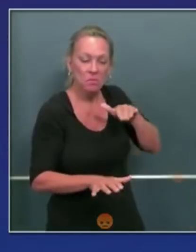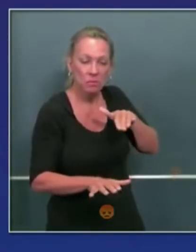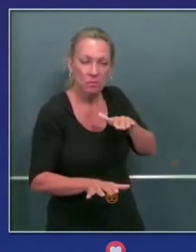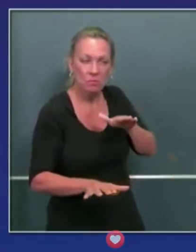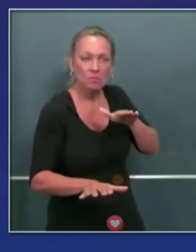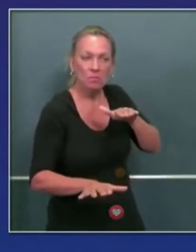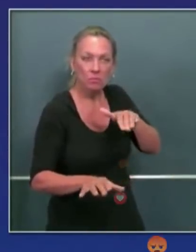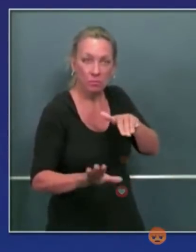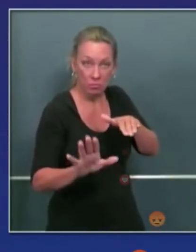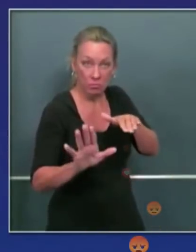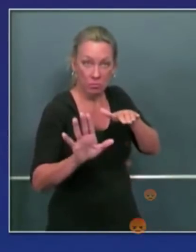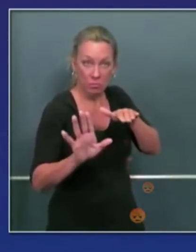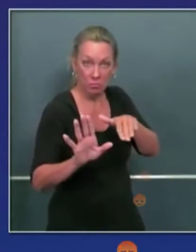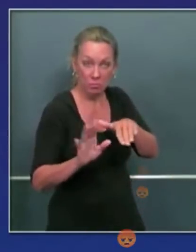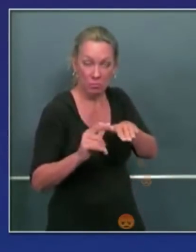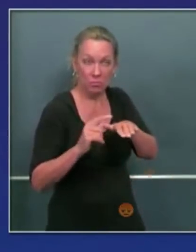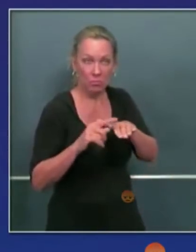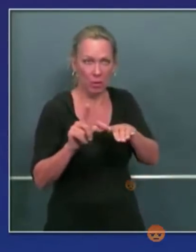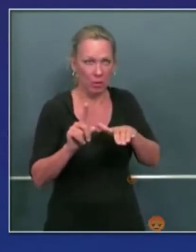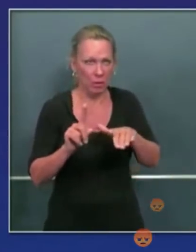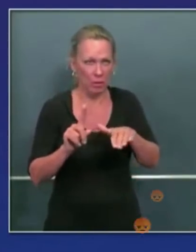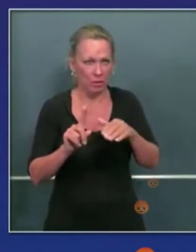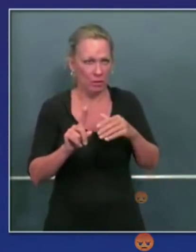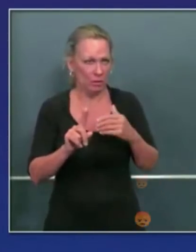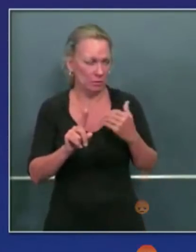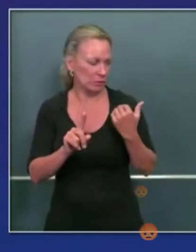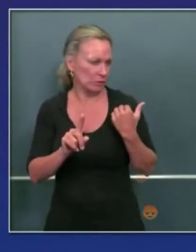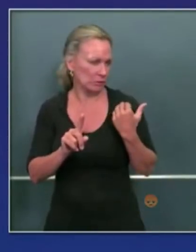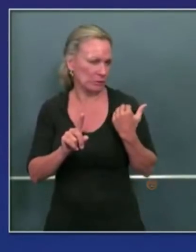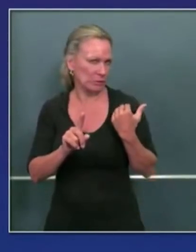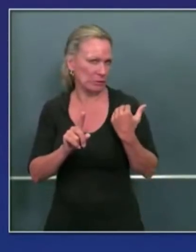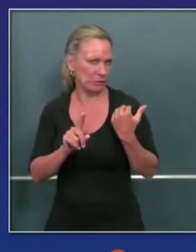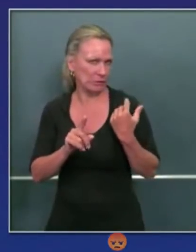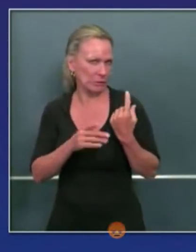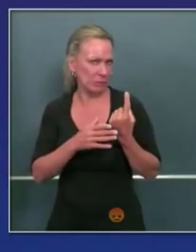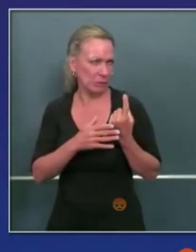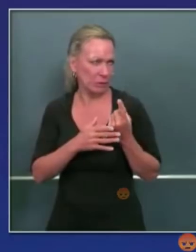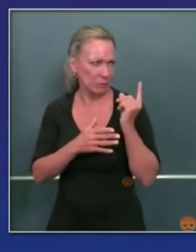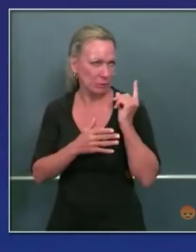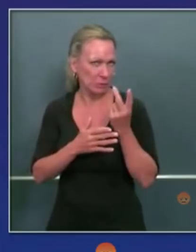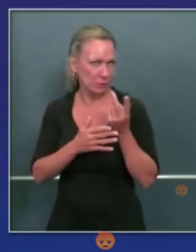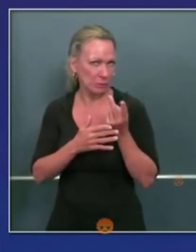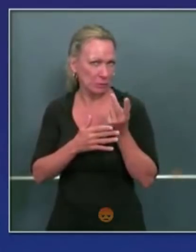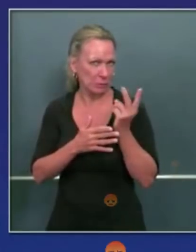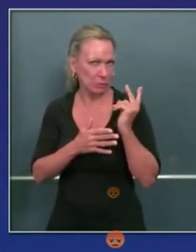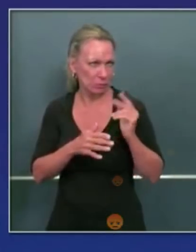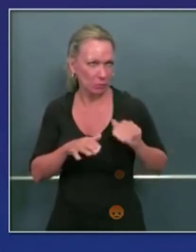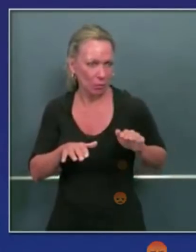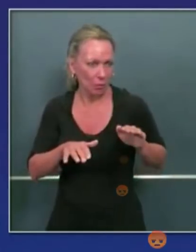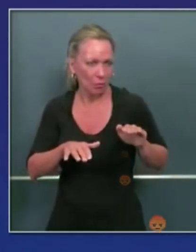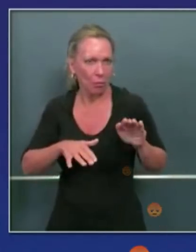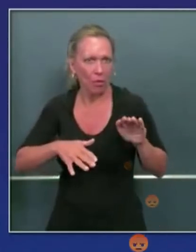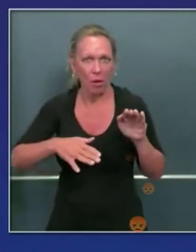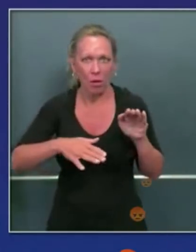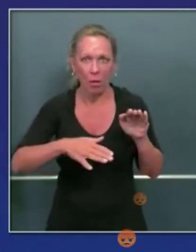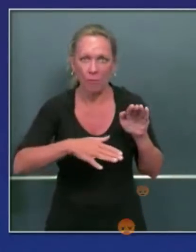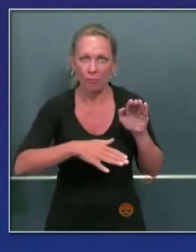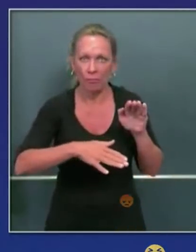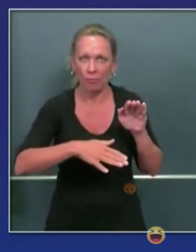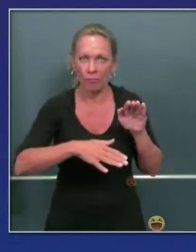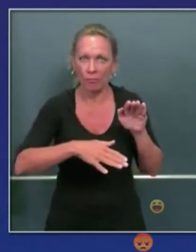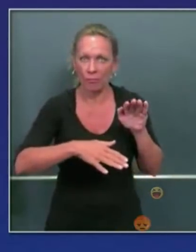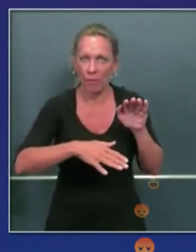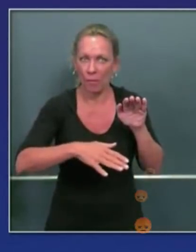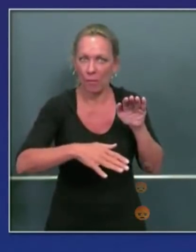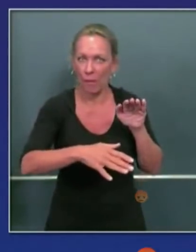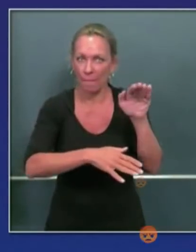nó cái độ lây nhiễm nó ổn định đó, chấm mấy đó thì bắt đầu mở cửa trở lại. Giờ đây thì bắt đầu tăng lên